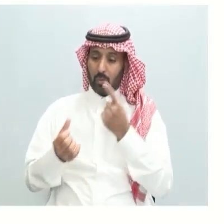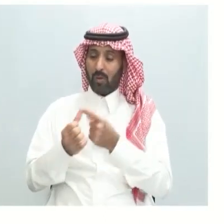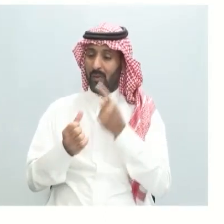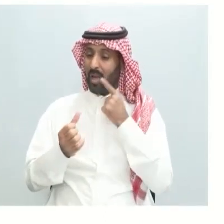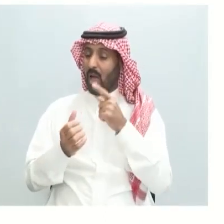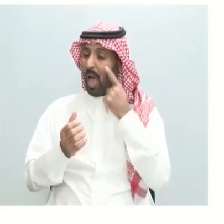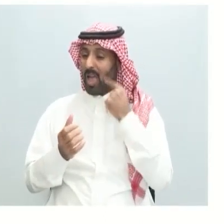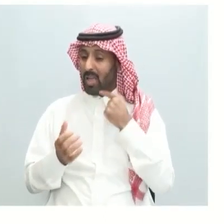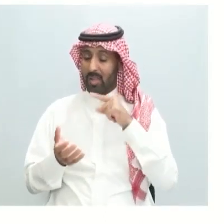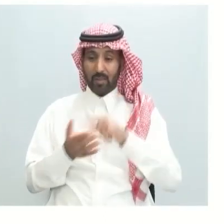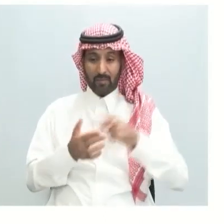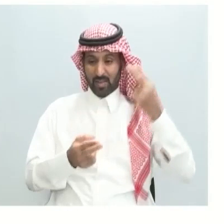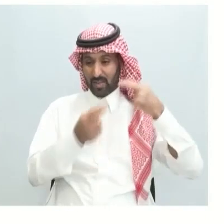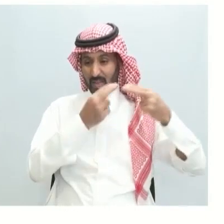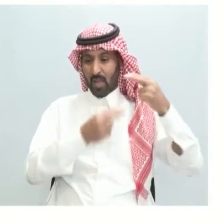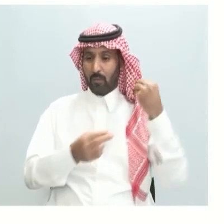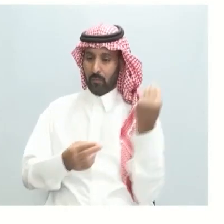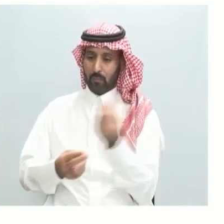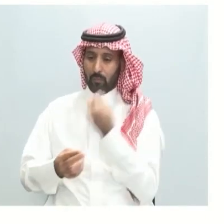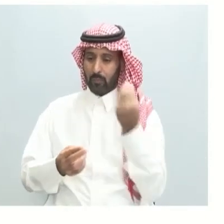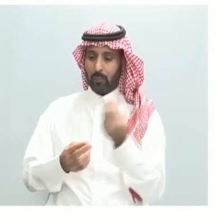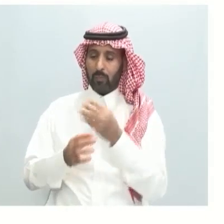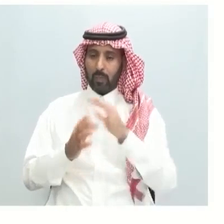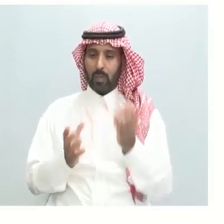biggest living heritage museums in the world.